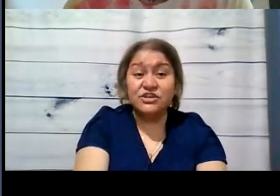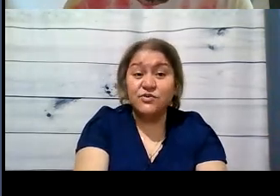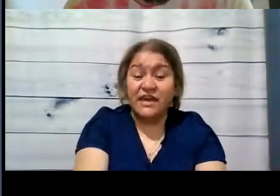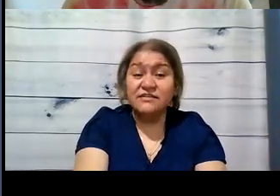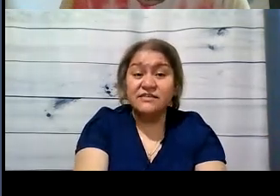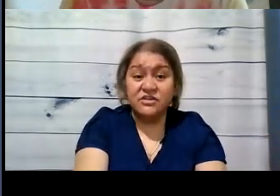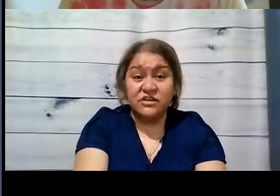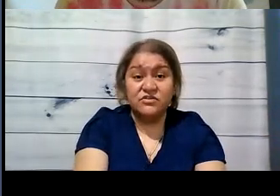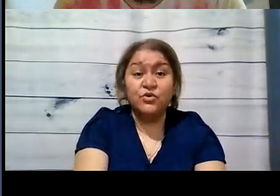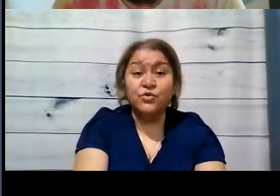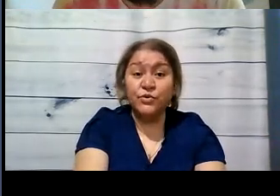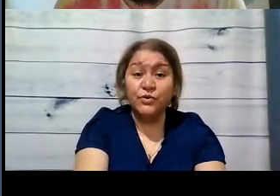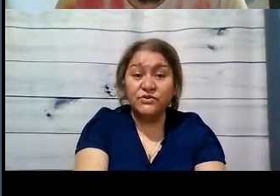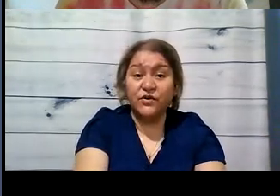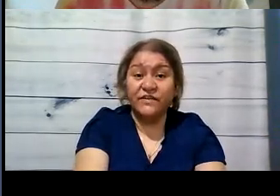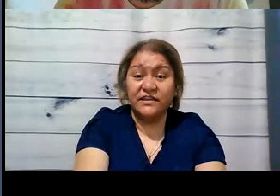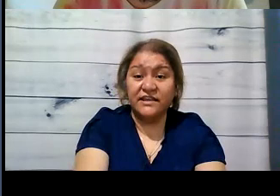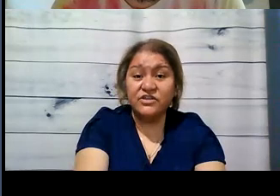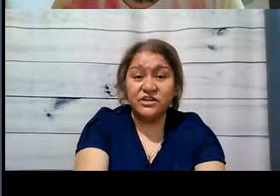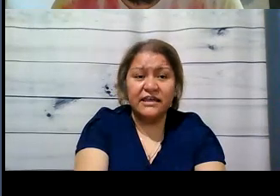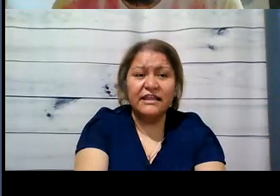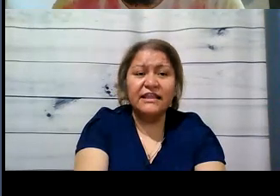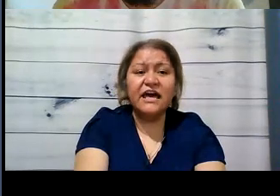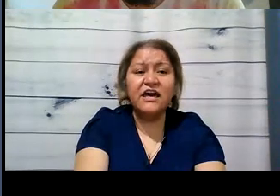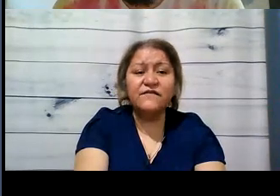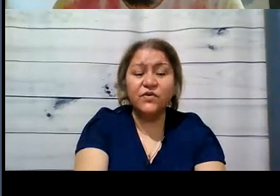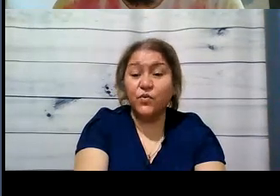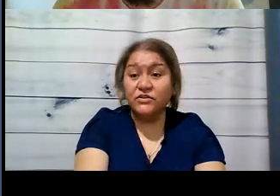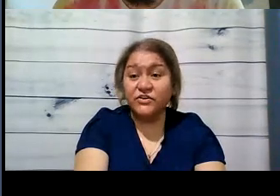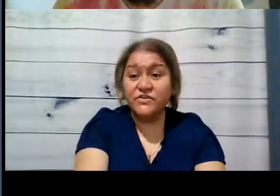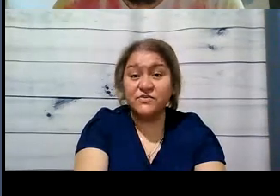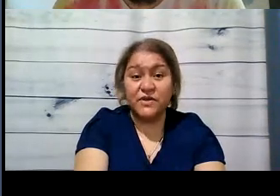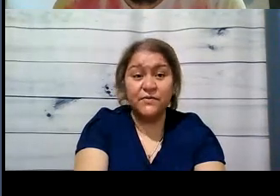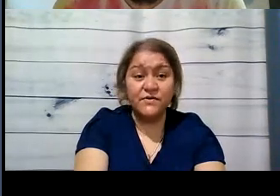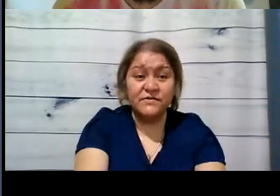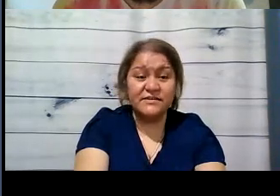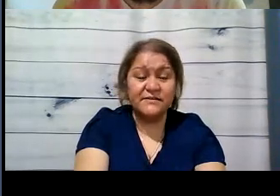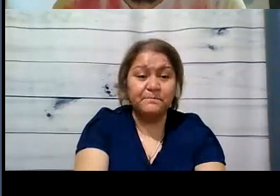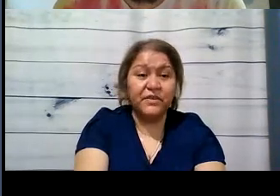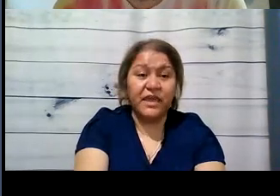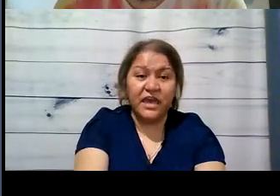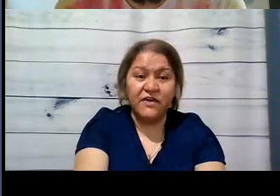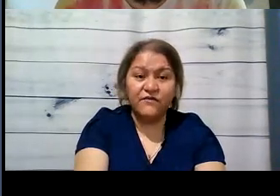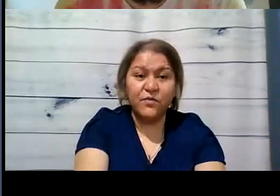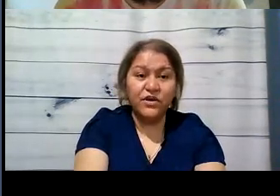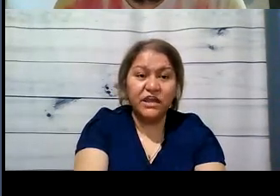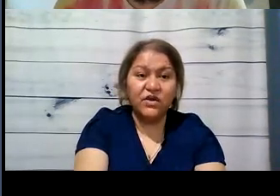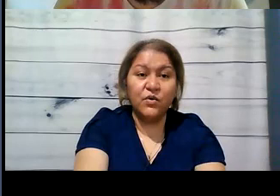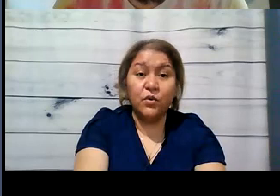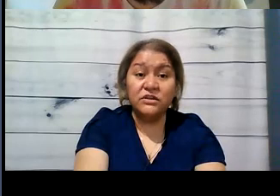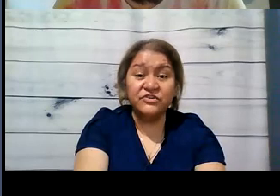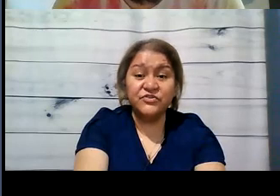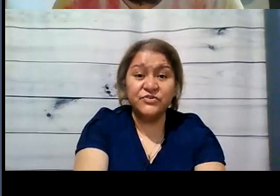The Duke and Duchess, who ruled over the duchy, loved Walter's sweet rolls. Every